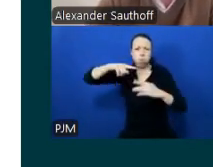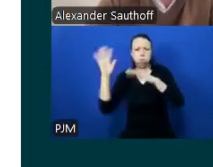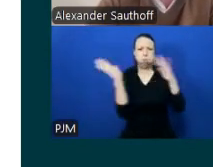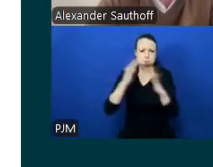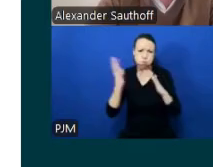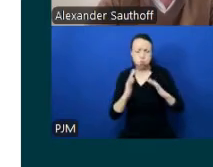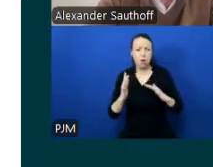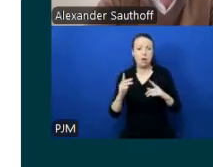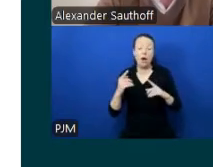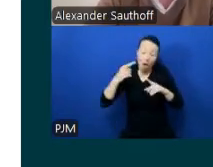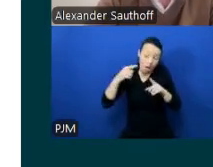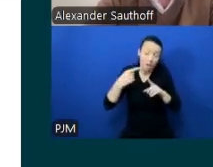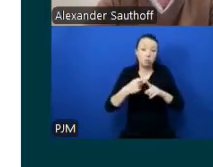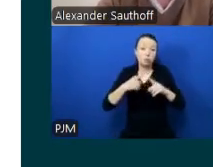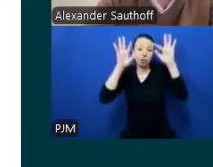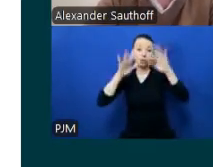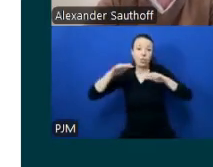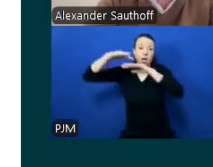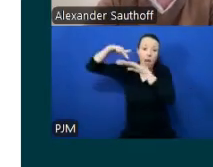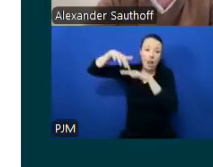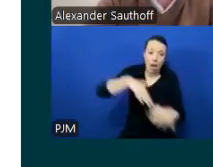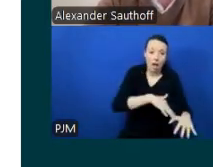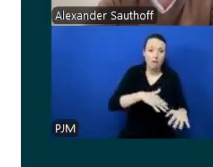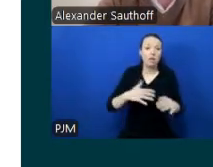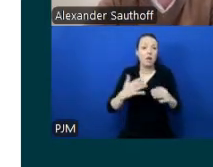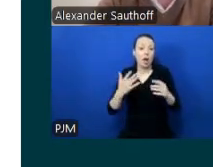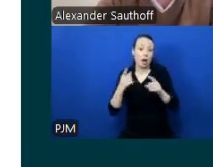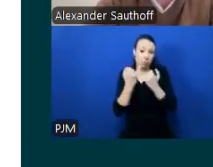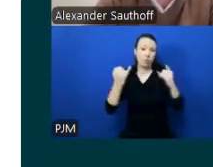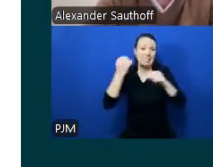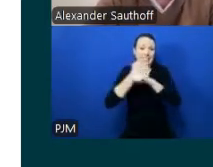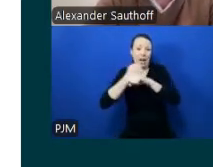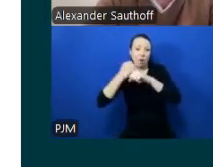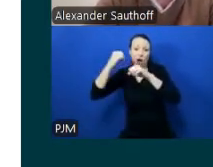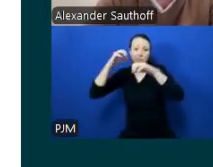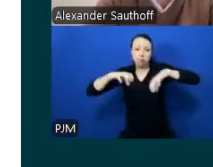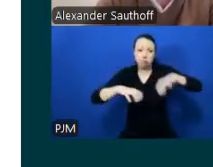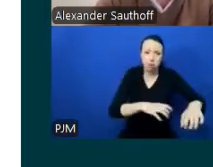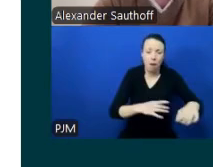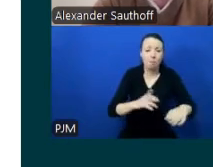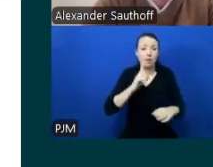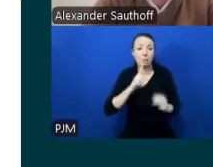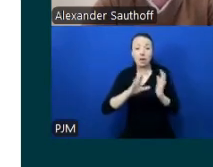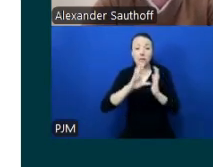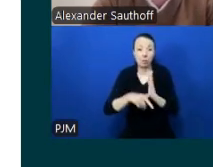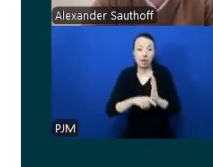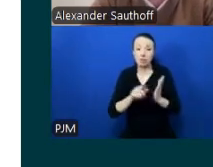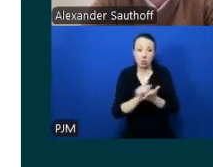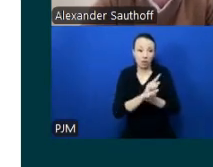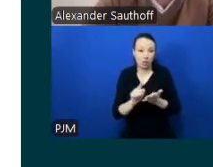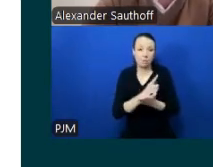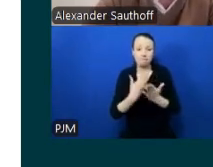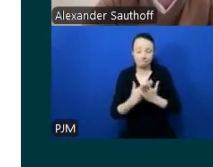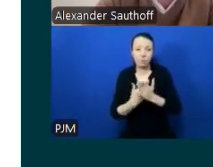So cities are especially vulnerable because most people live in urban areas. In Switzerland today, for